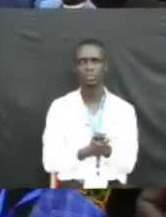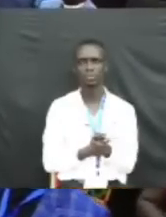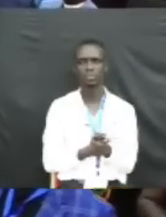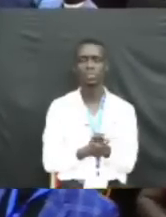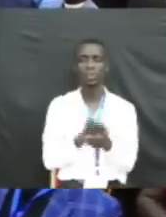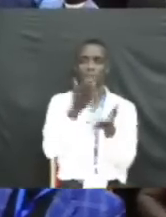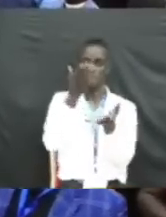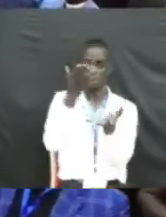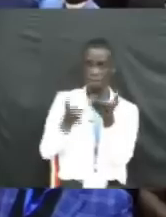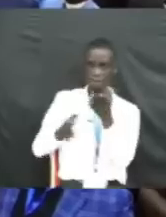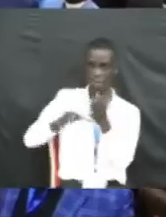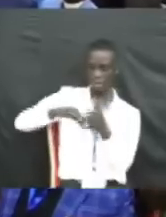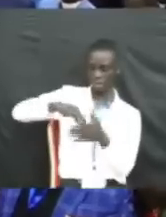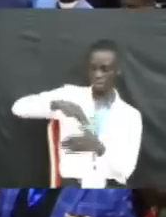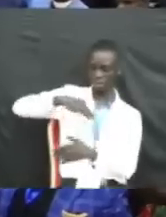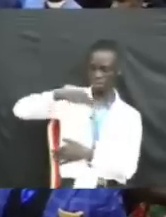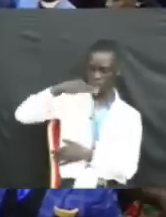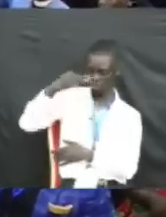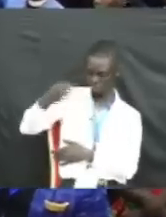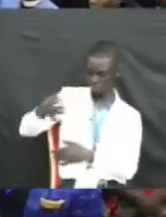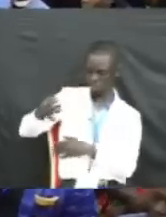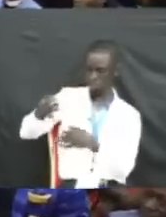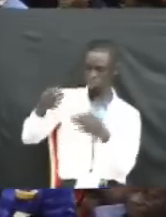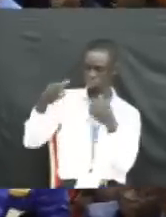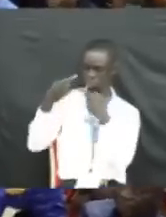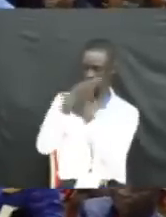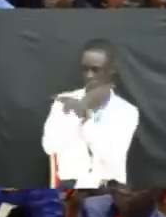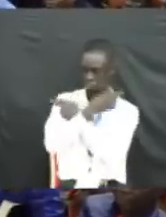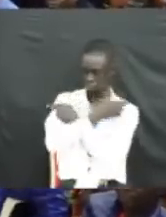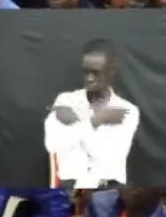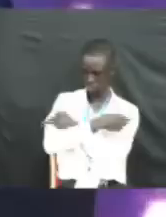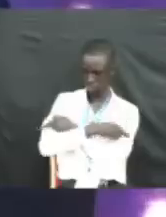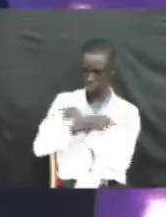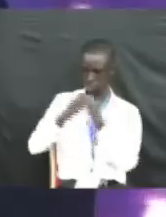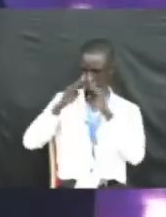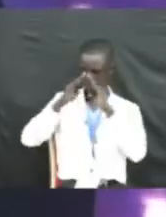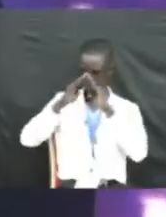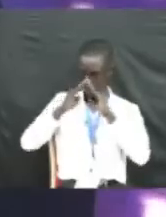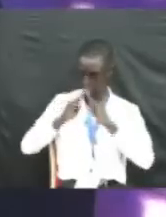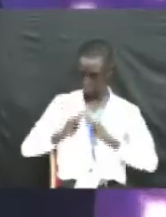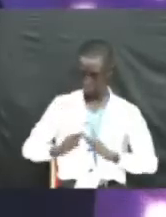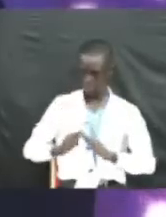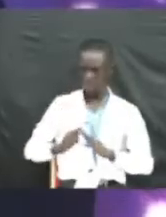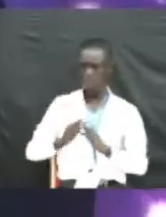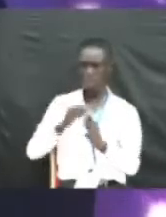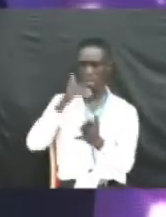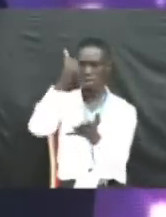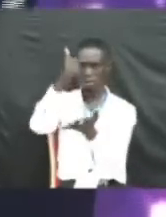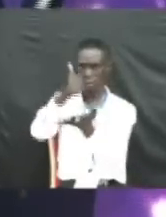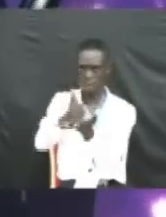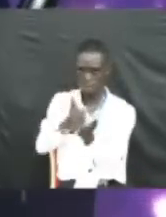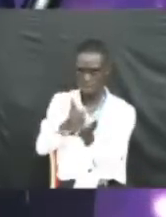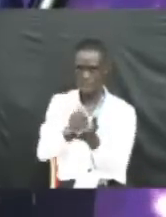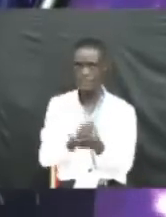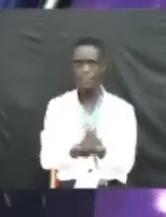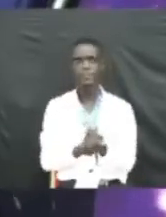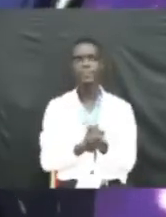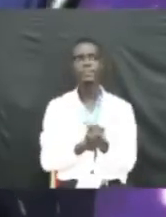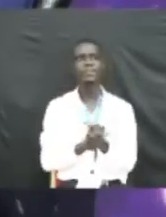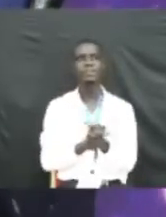May their precious souls rest in peace. Amen. Please have your seat.